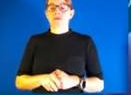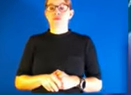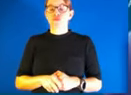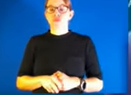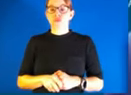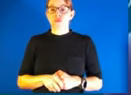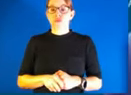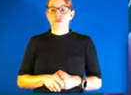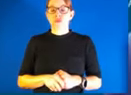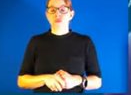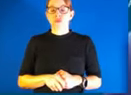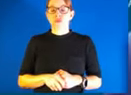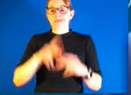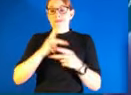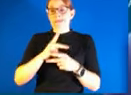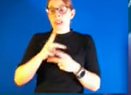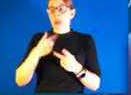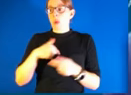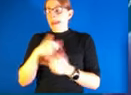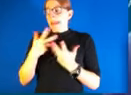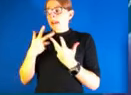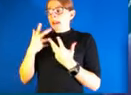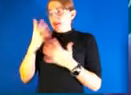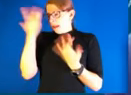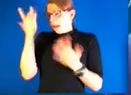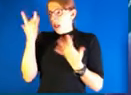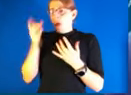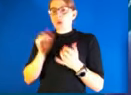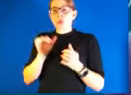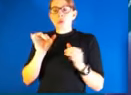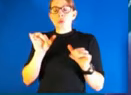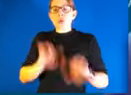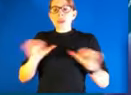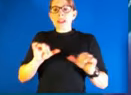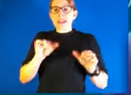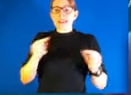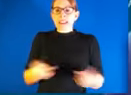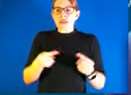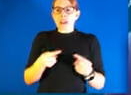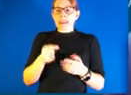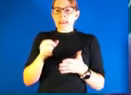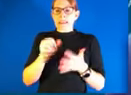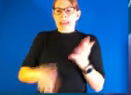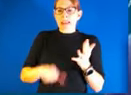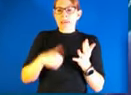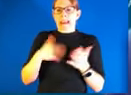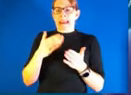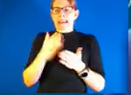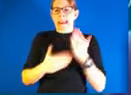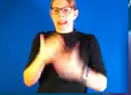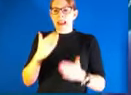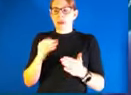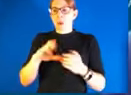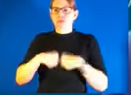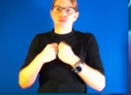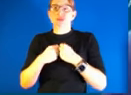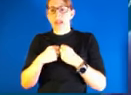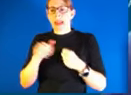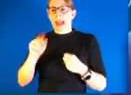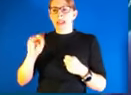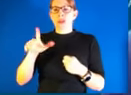we always took for granted, routine injuries that, I cut my hand, I have a laceration, I sprained my ankle bad, I can't